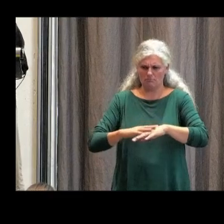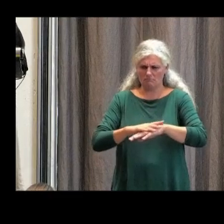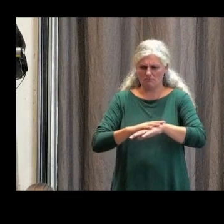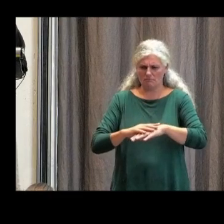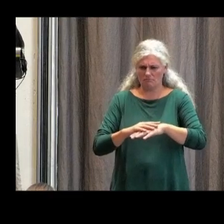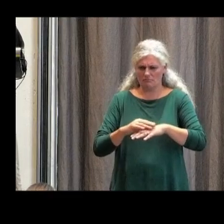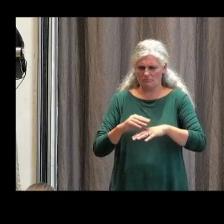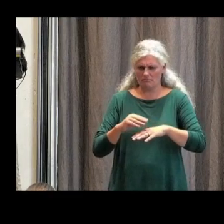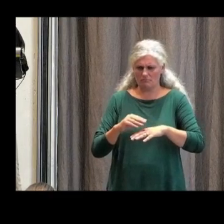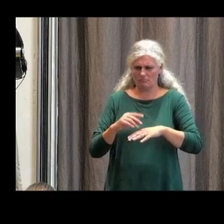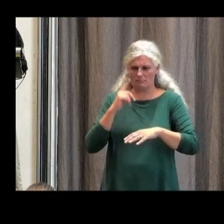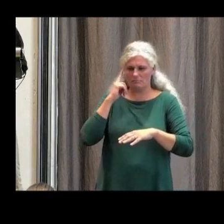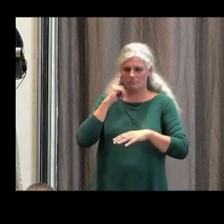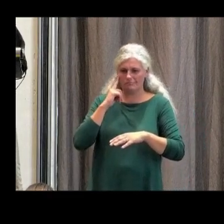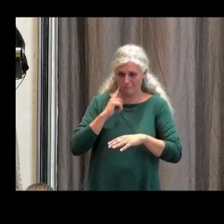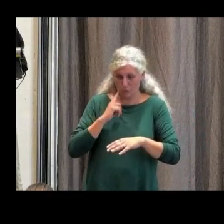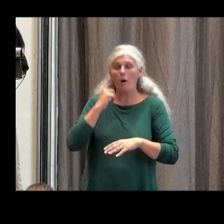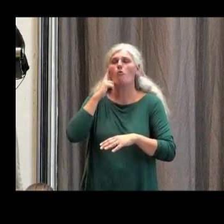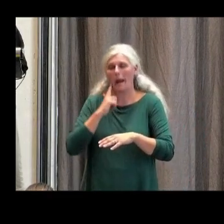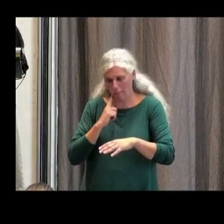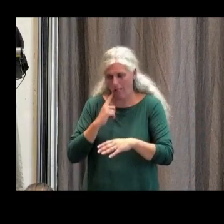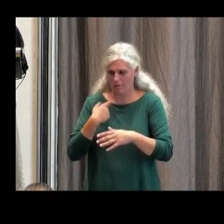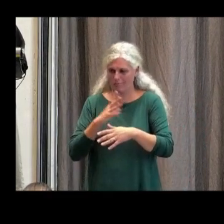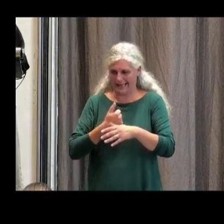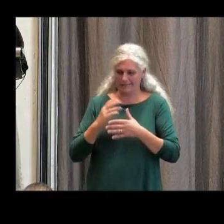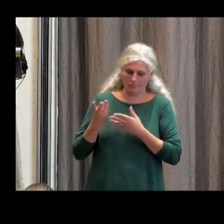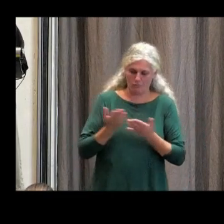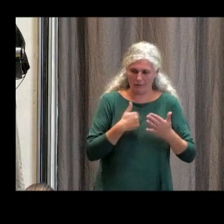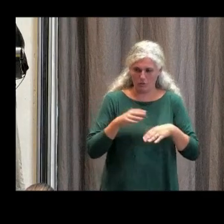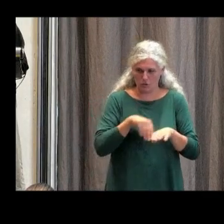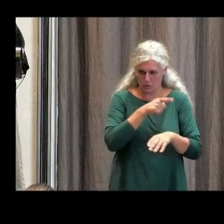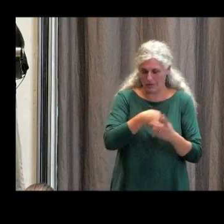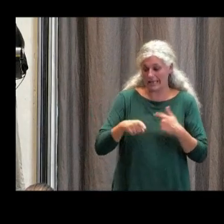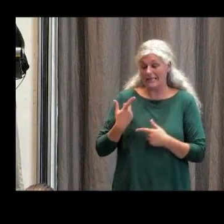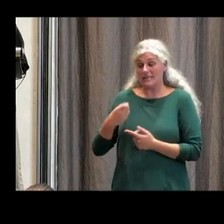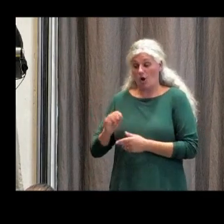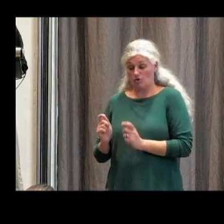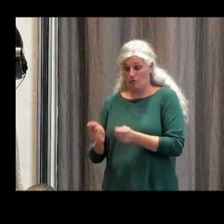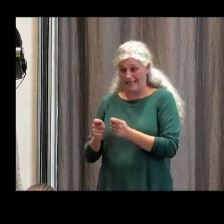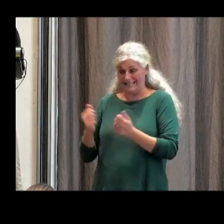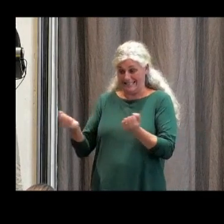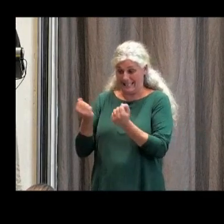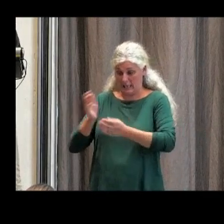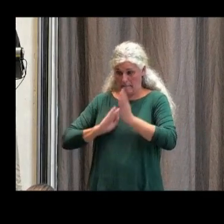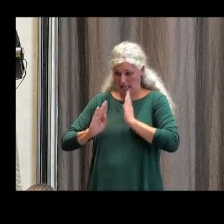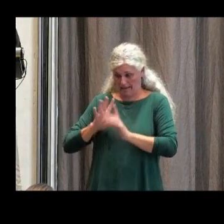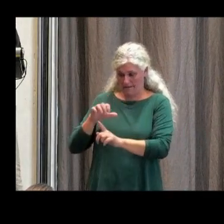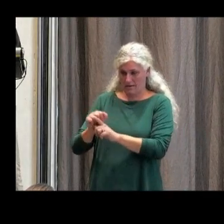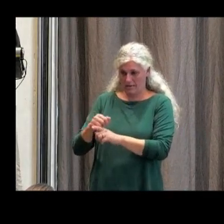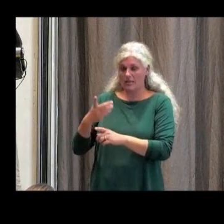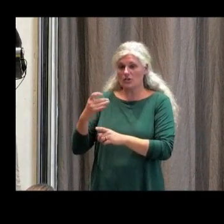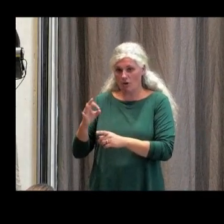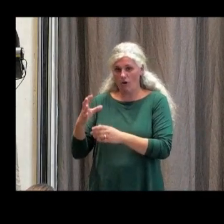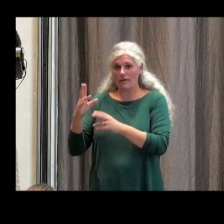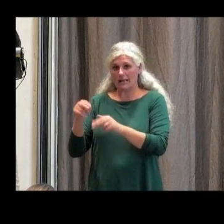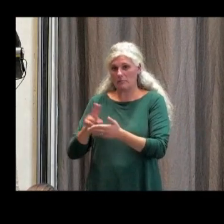to train models around signaling behaviors, trained signaling behaviors that dogs have to